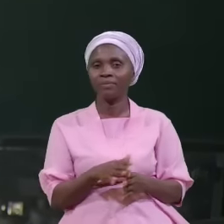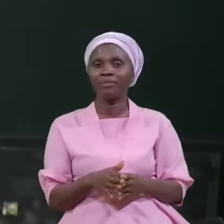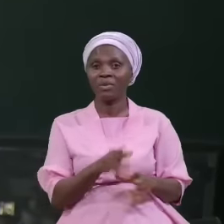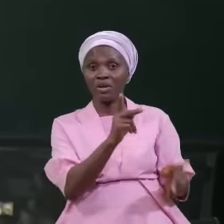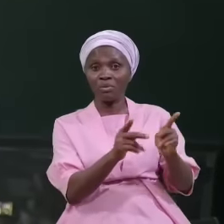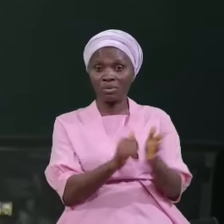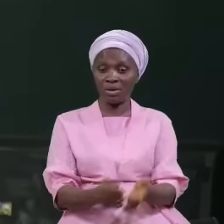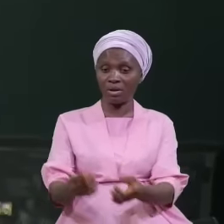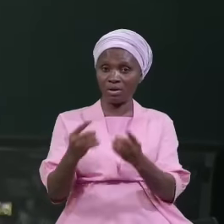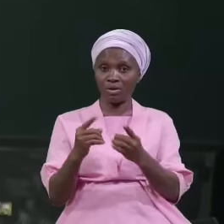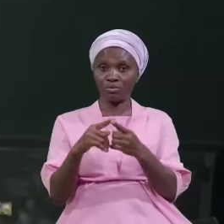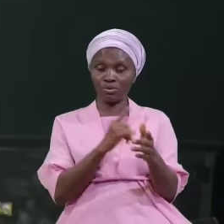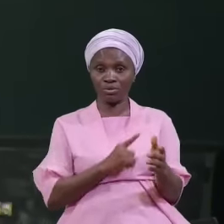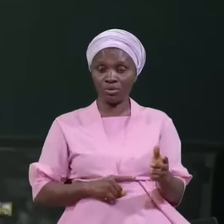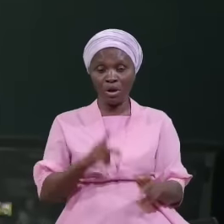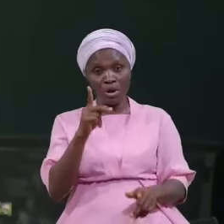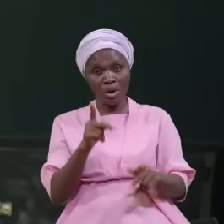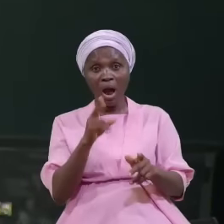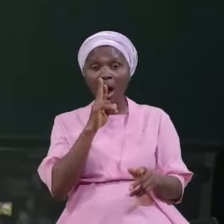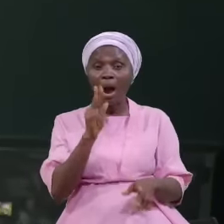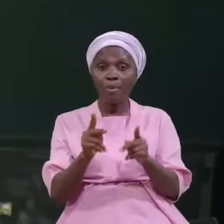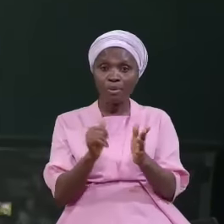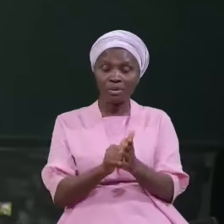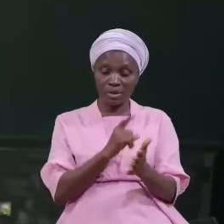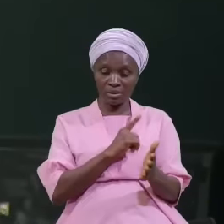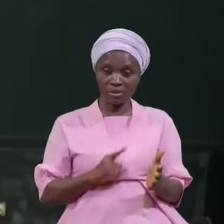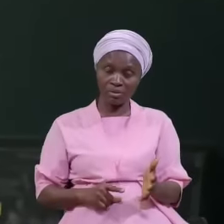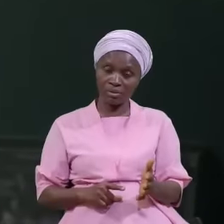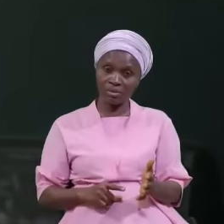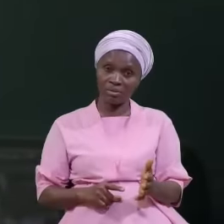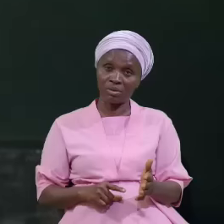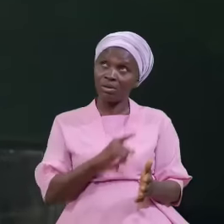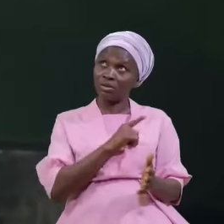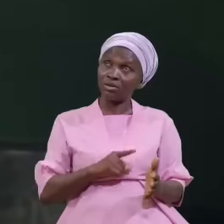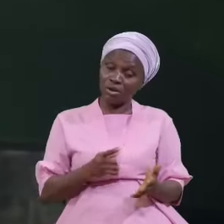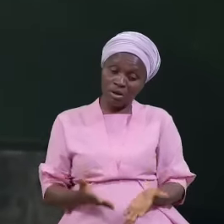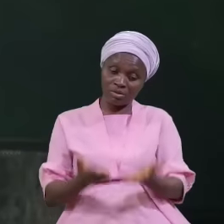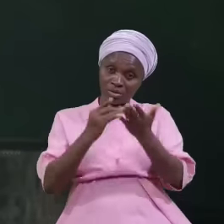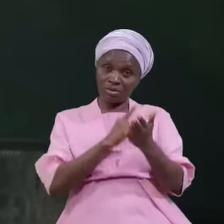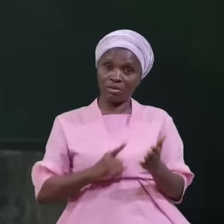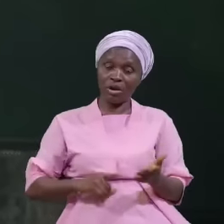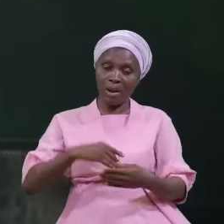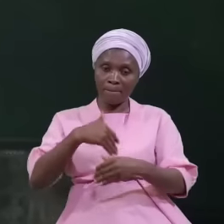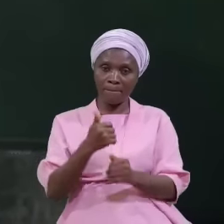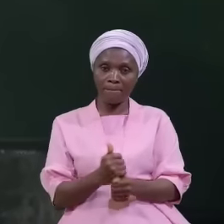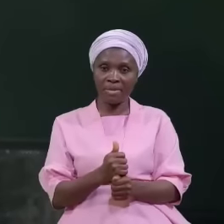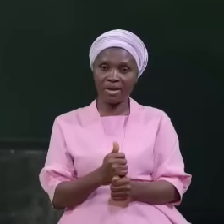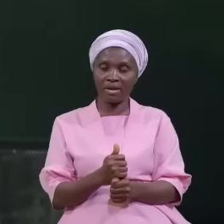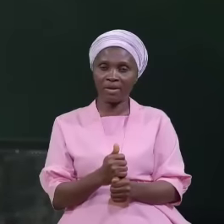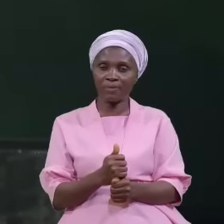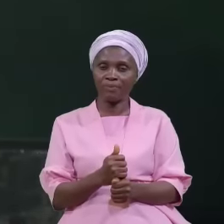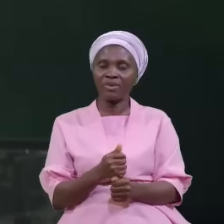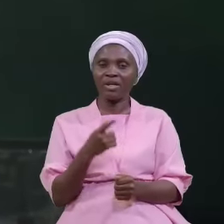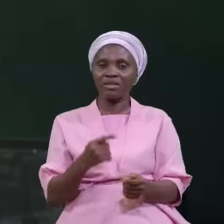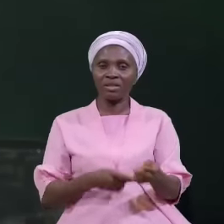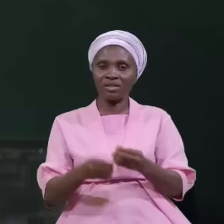the people the Lord, the exalted Lord, makes an exchange with, and he takes their guilt, and he gives them grace